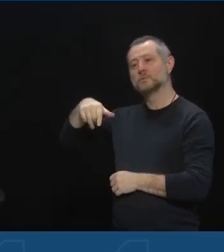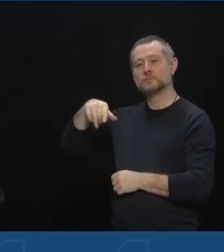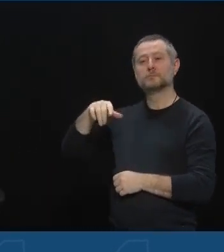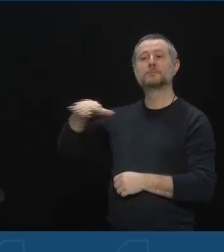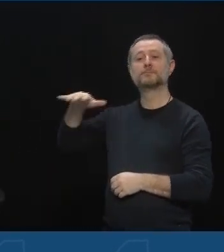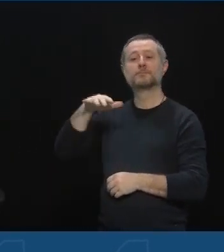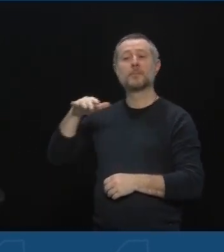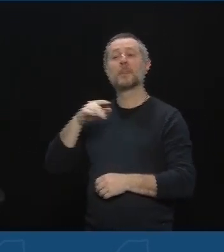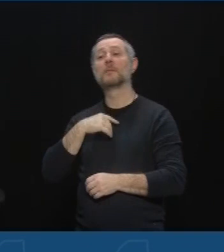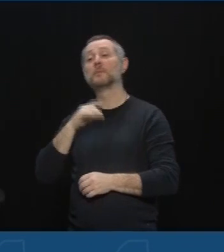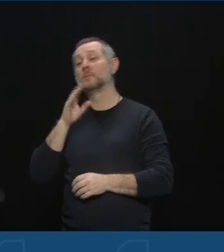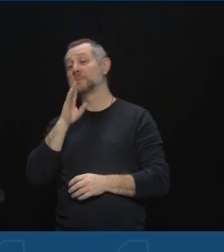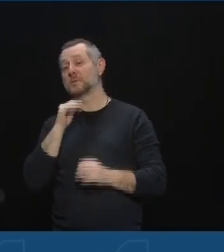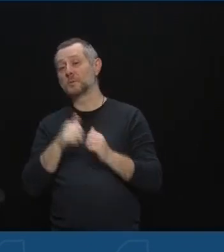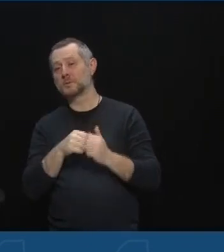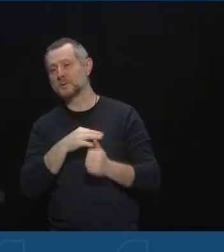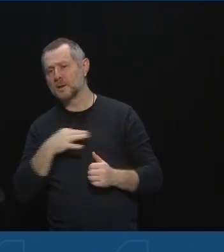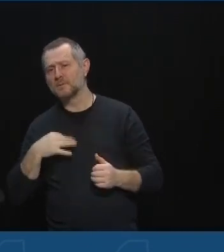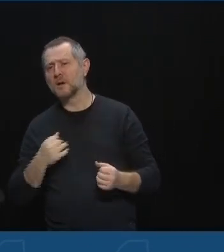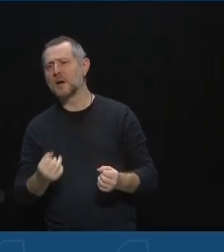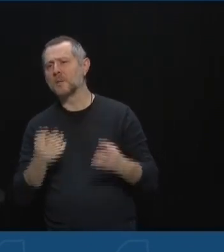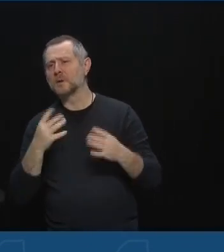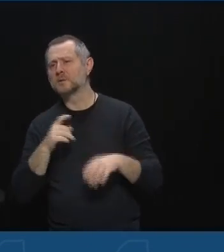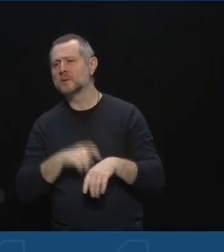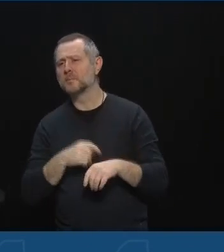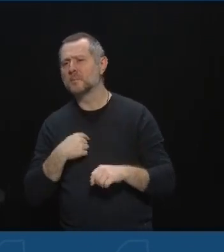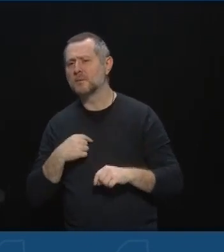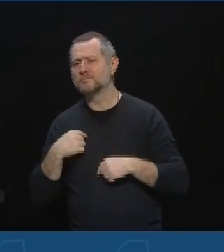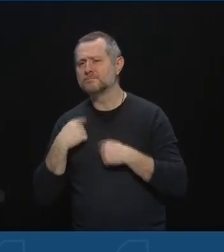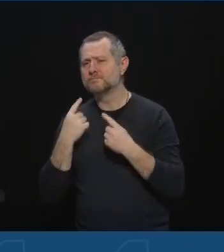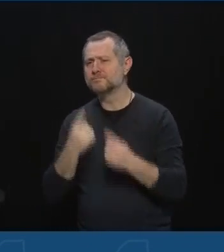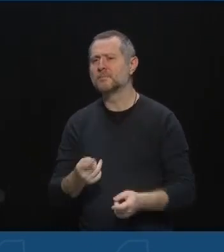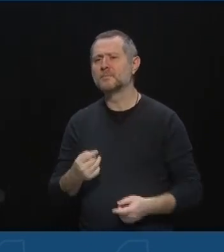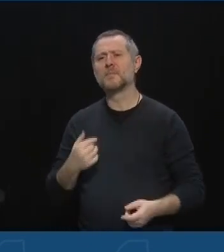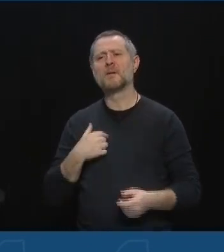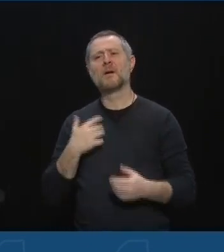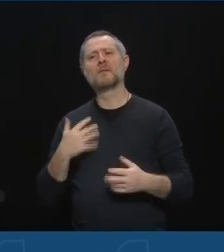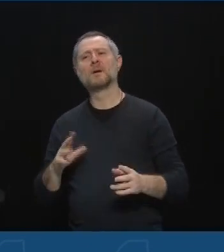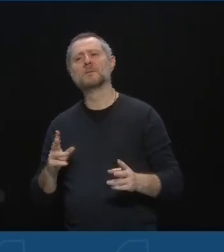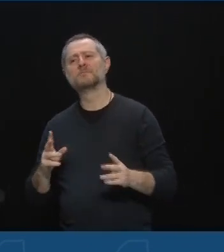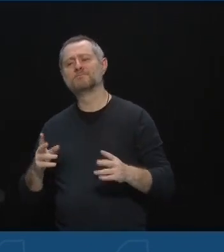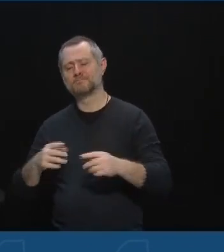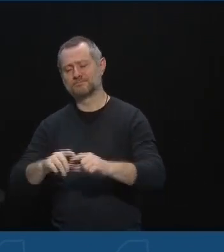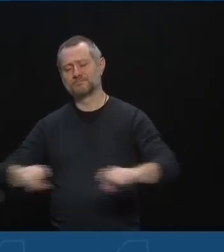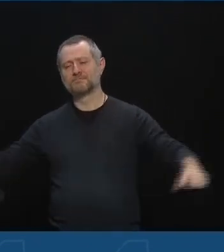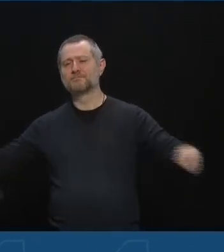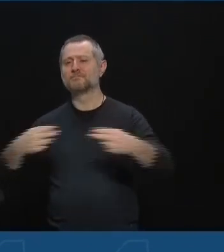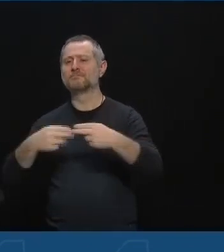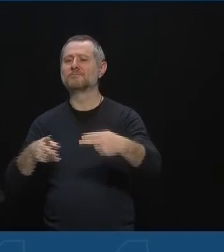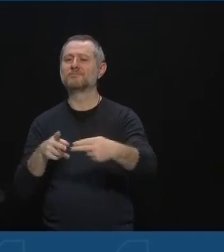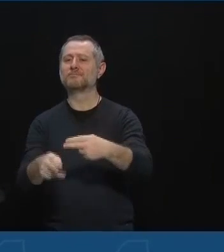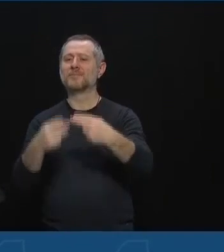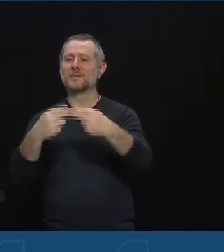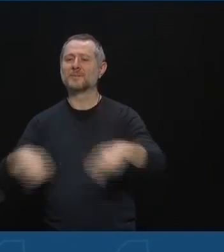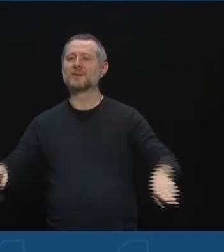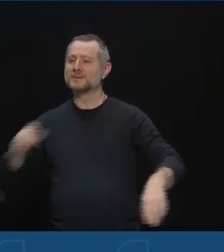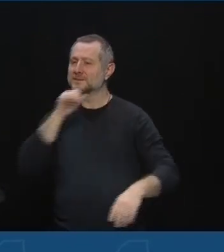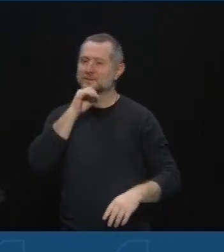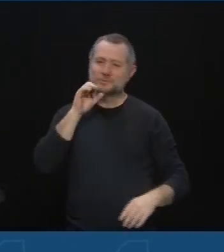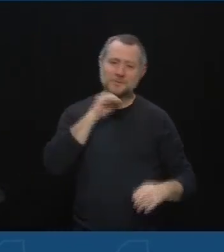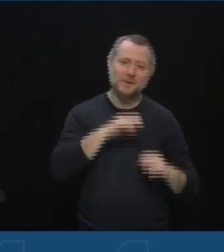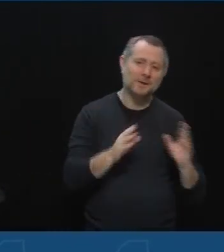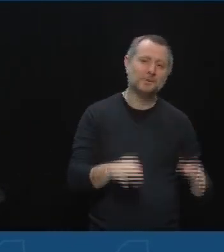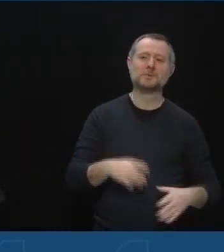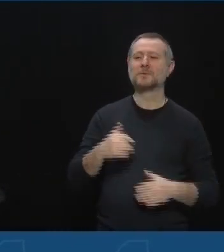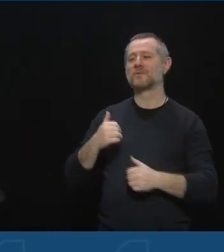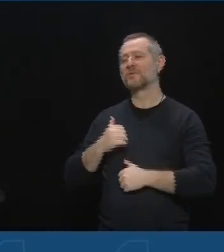make a list of all the ribbon cuttings and groundbreaking I've done in affordable housing, senior housing, housing for veterans, all over? And it was such a long list,